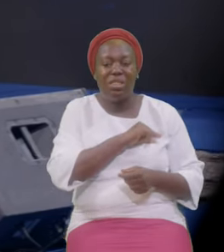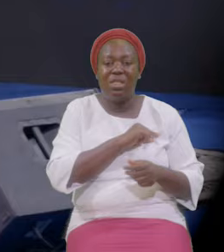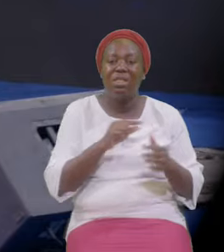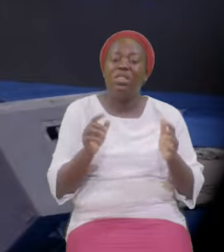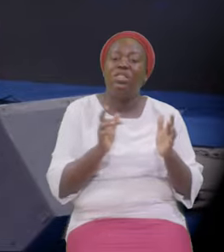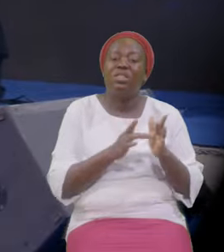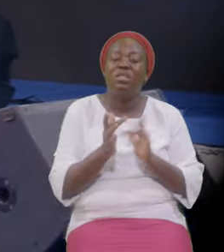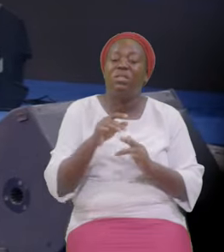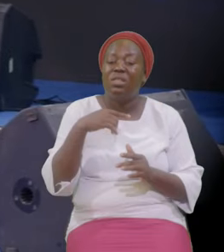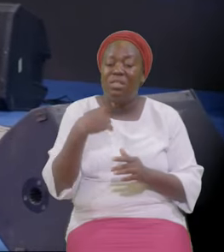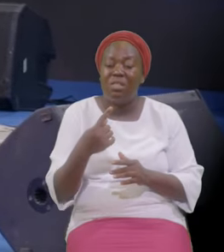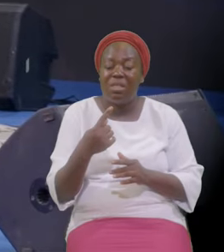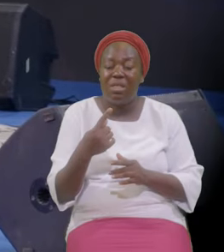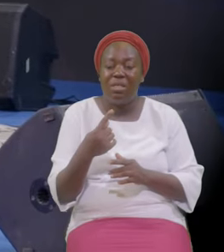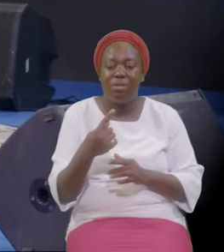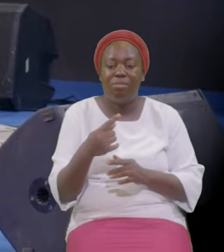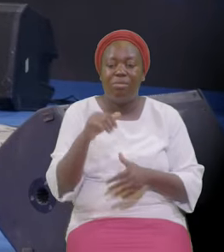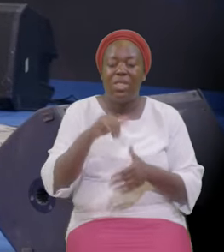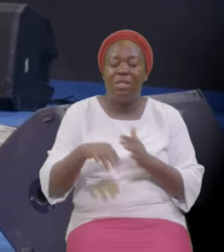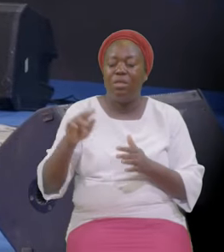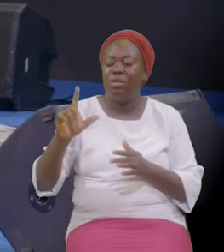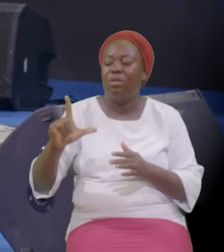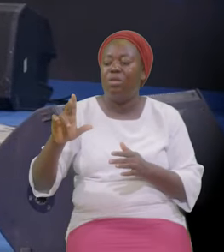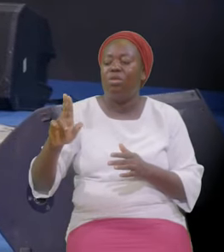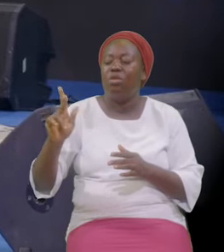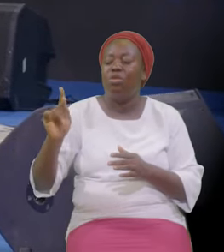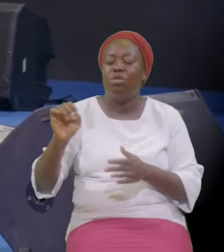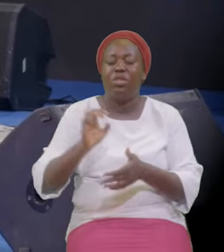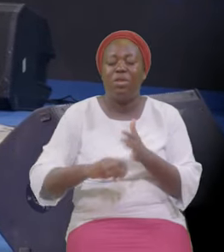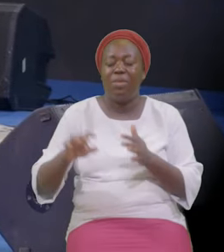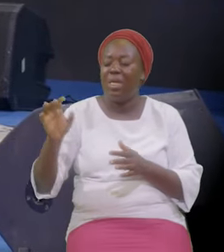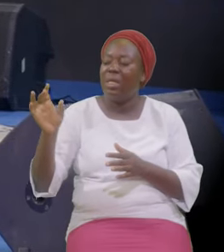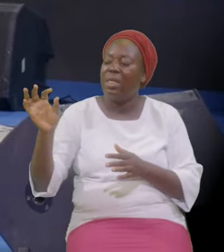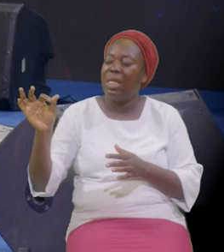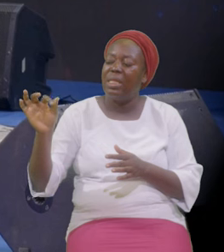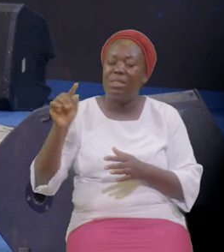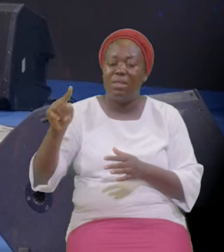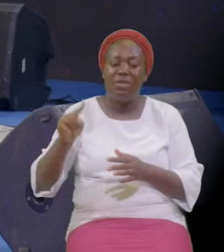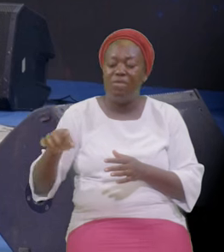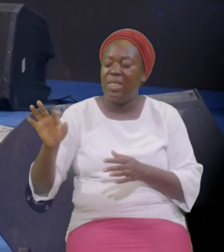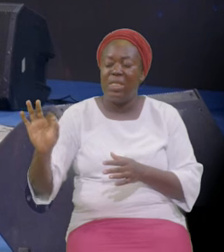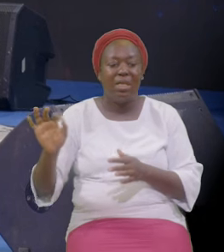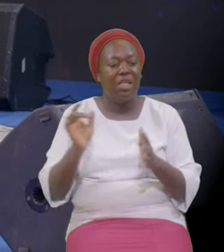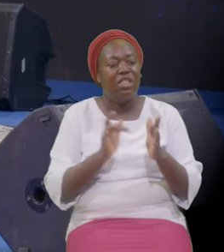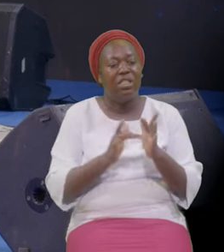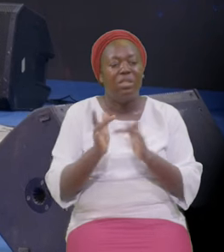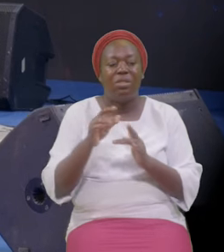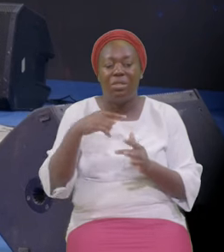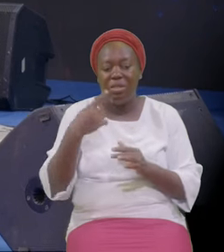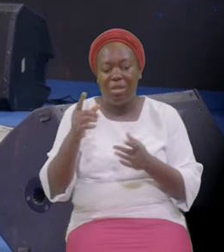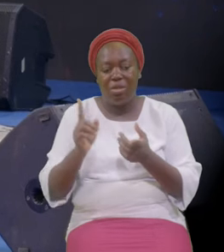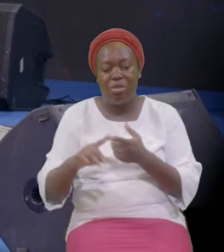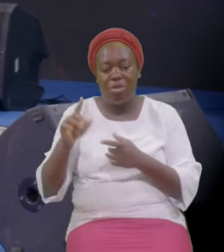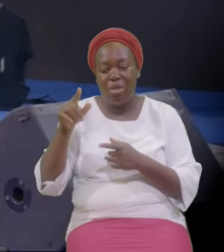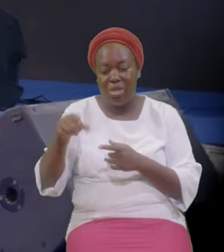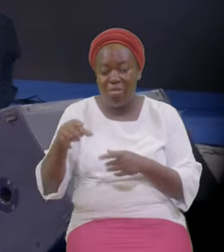at Luke now, chapter 19, verse 9. Jesus said unto him, this day